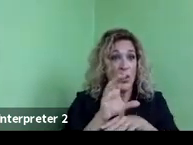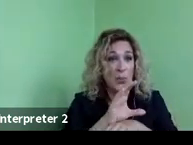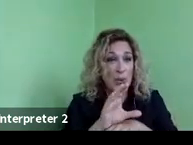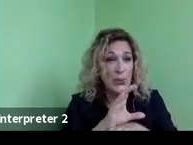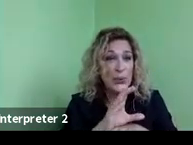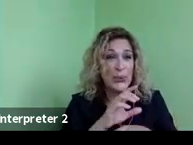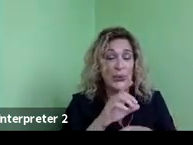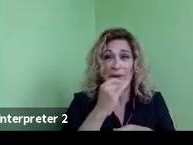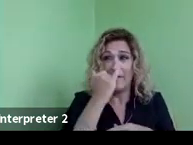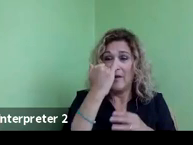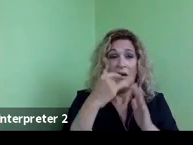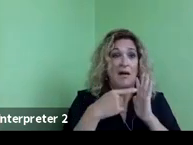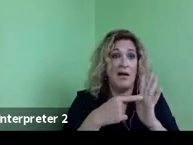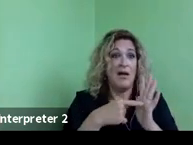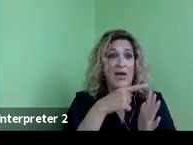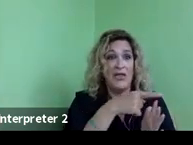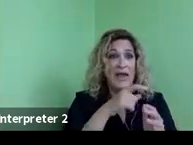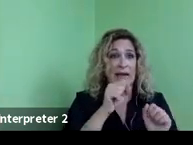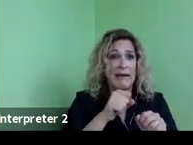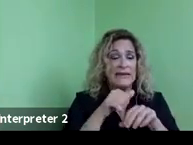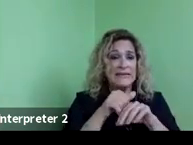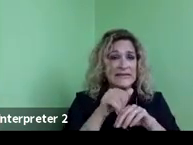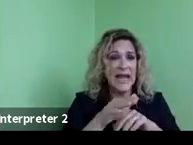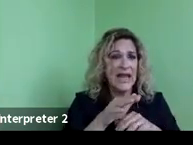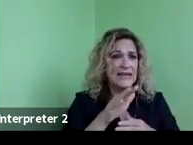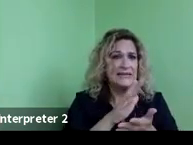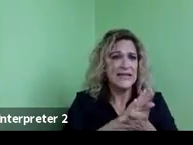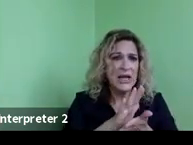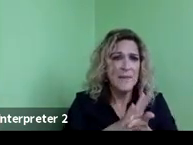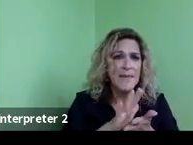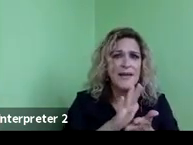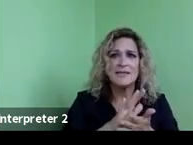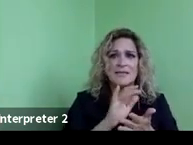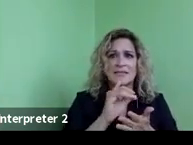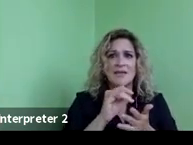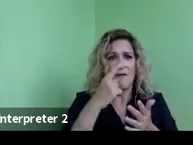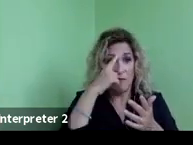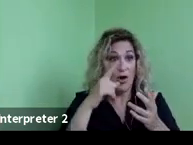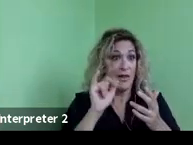their resume or can scan documents in. Data is stored on video cameras